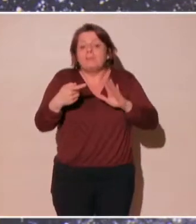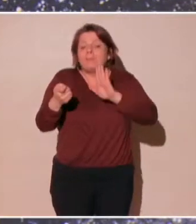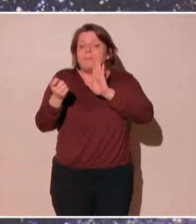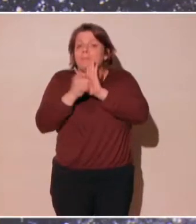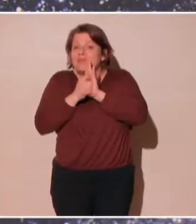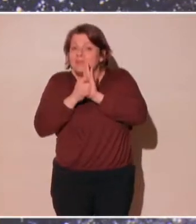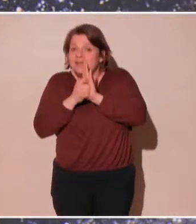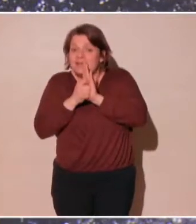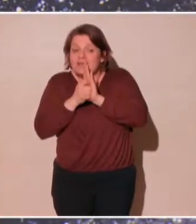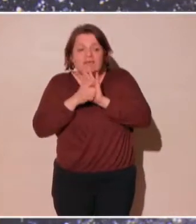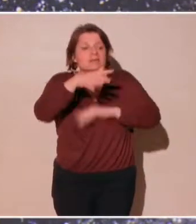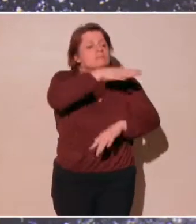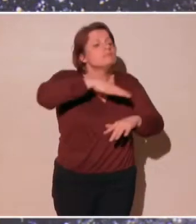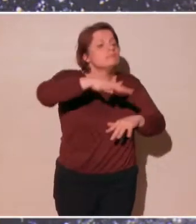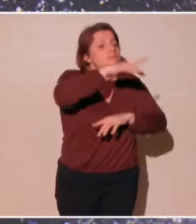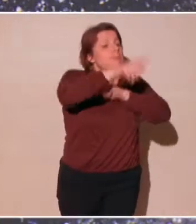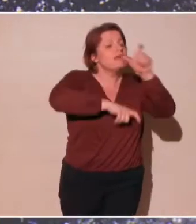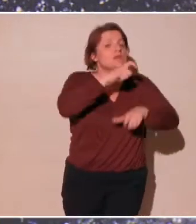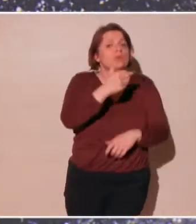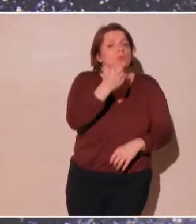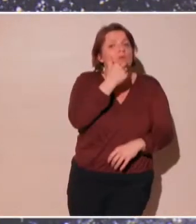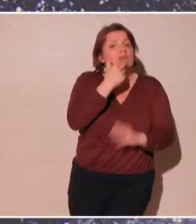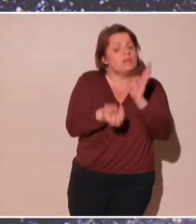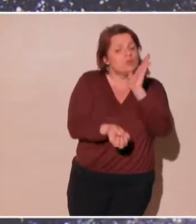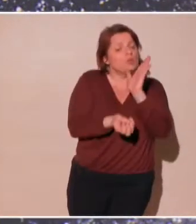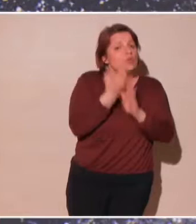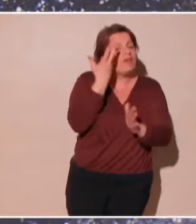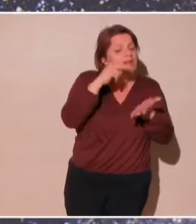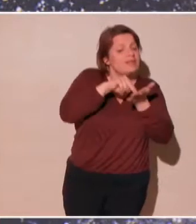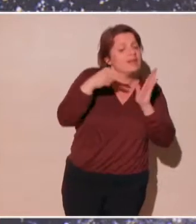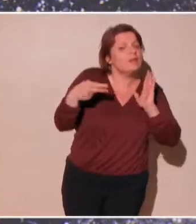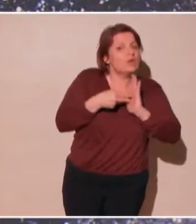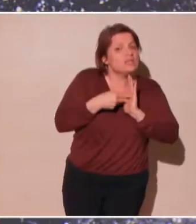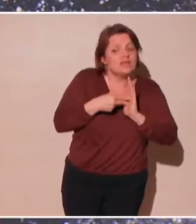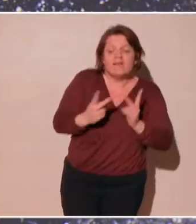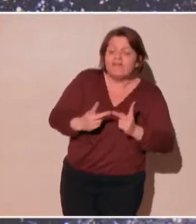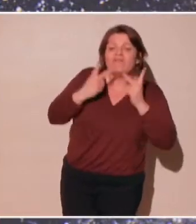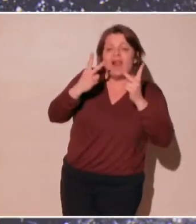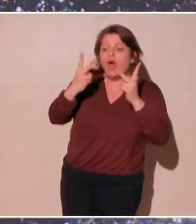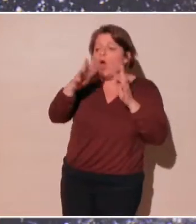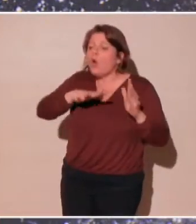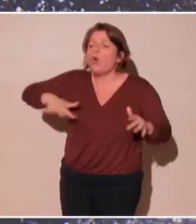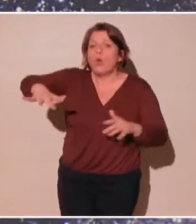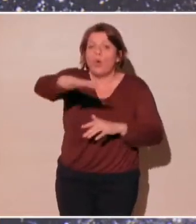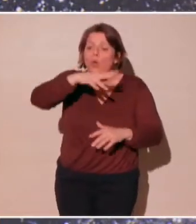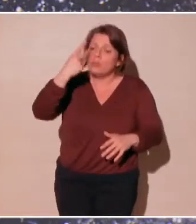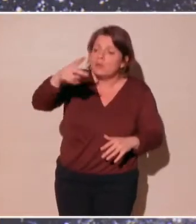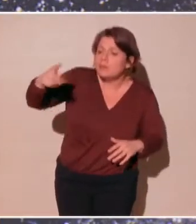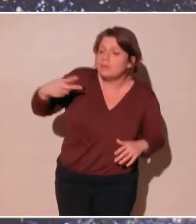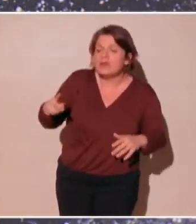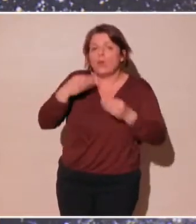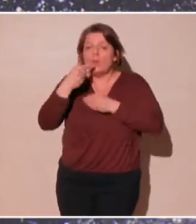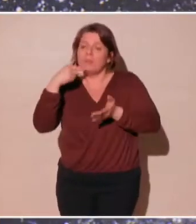problem. The problem occurs when the very users don't respect